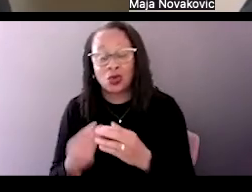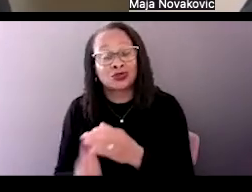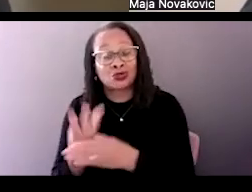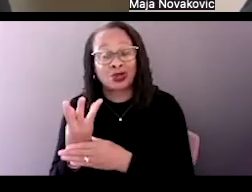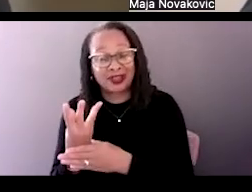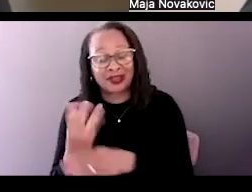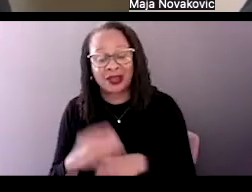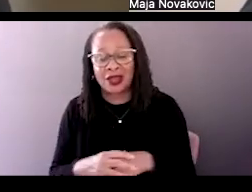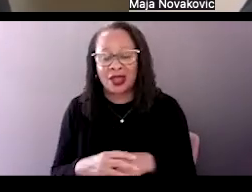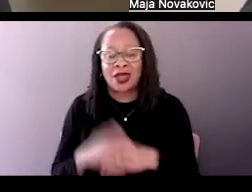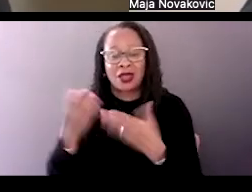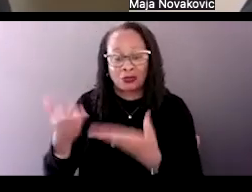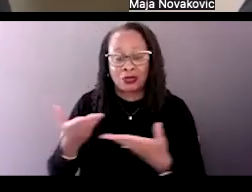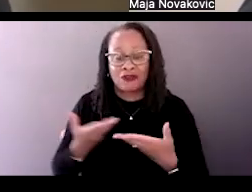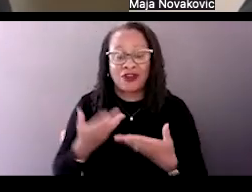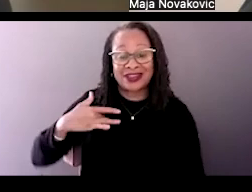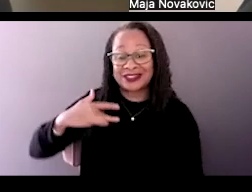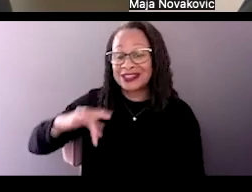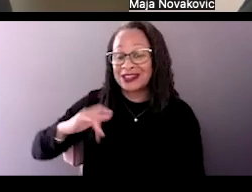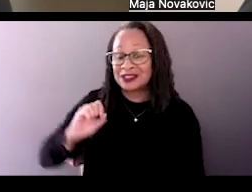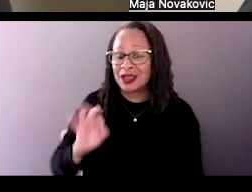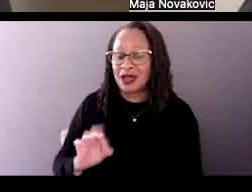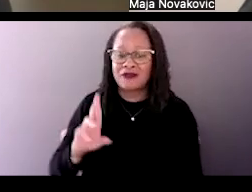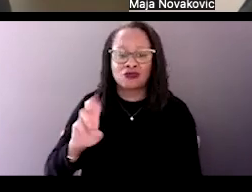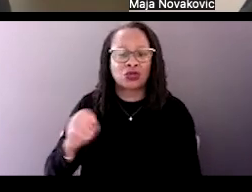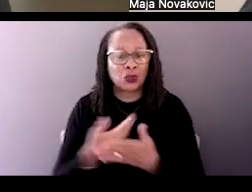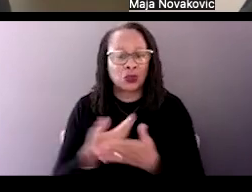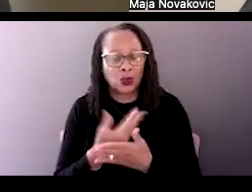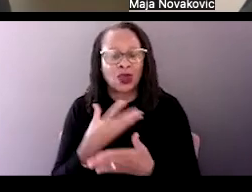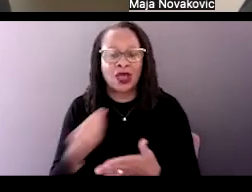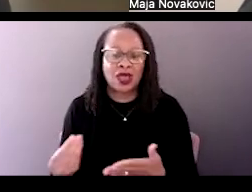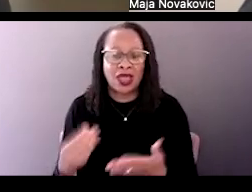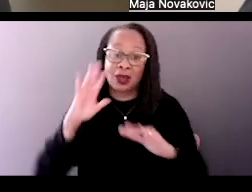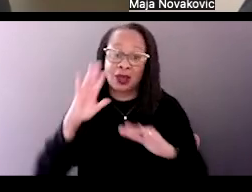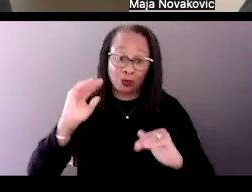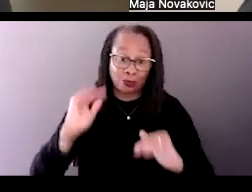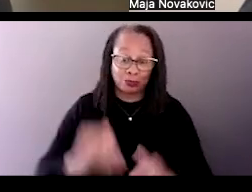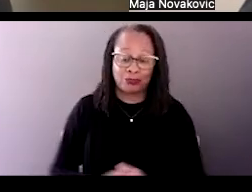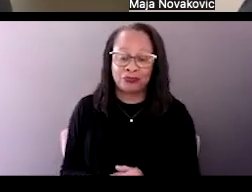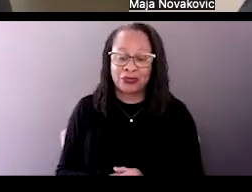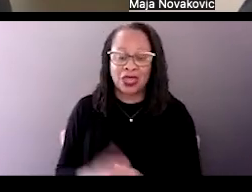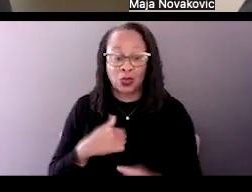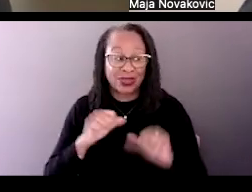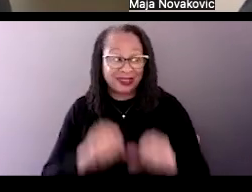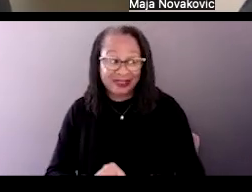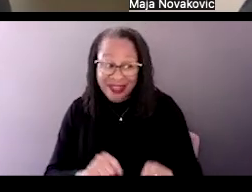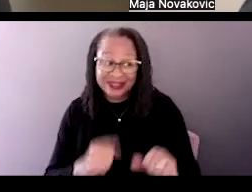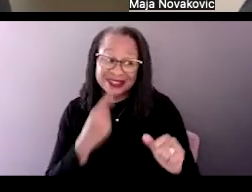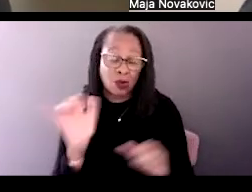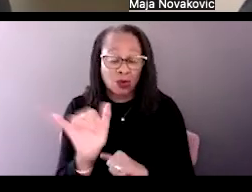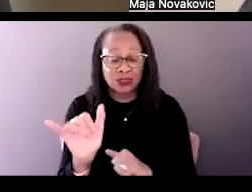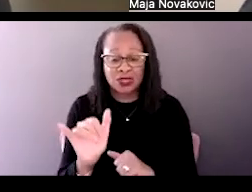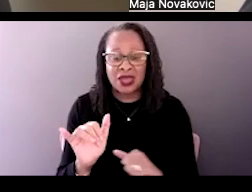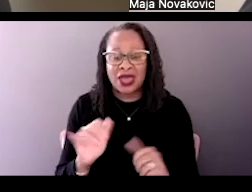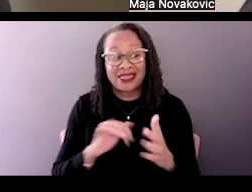providing a sense of renewal and hope. we could even say that the